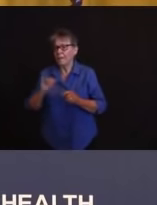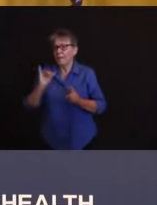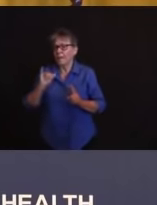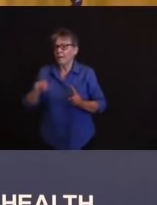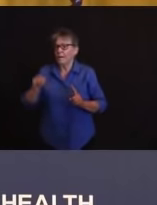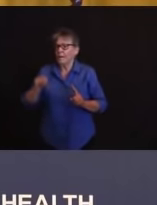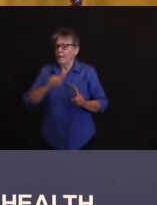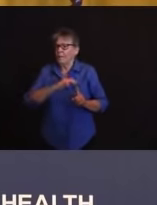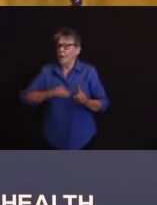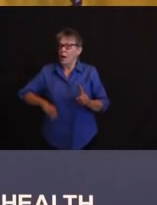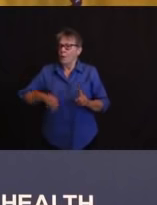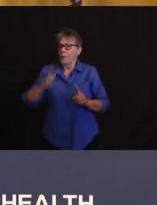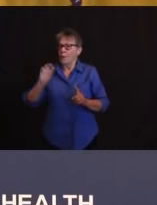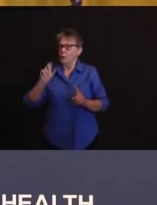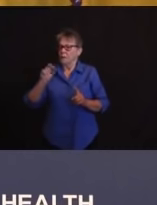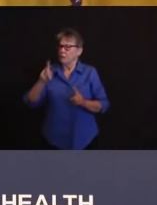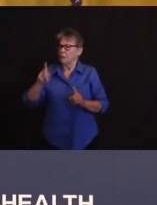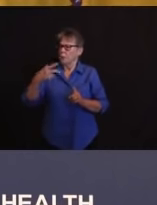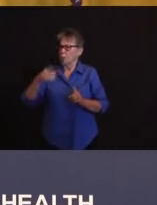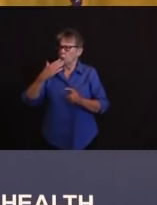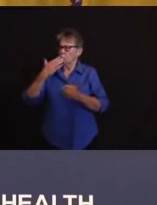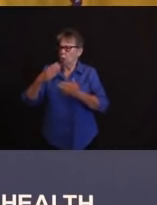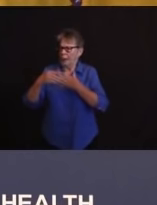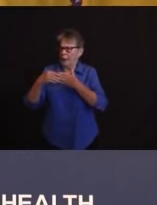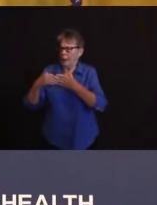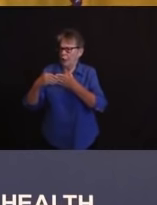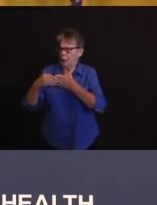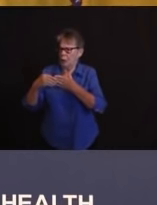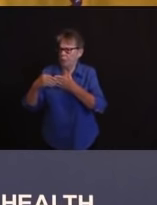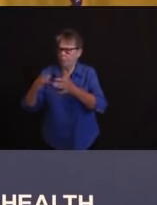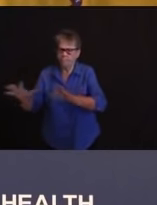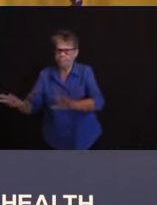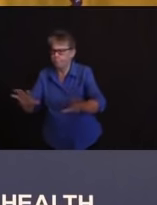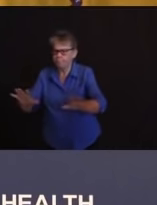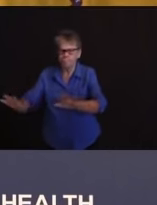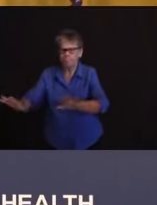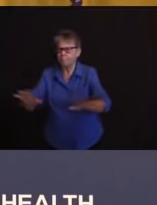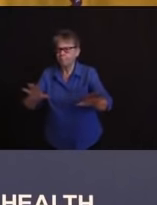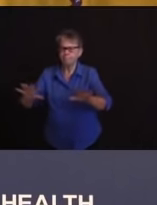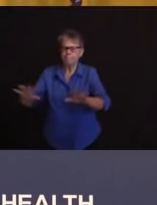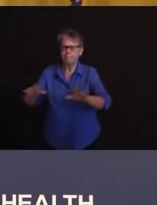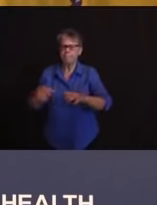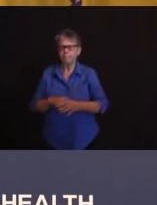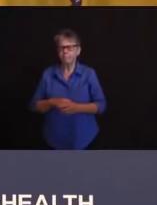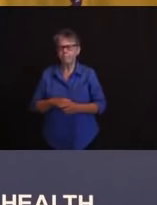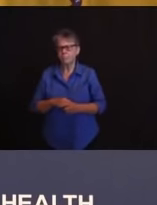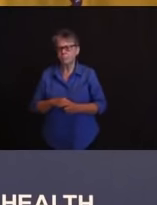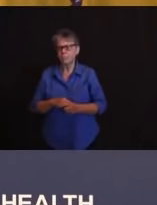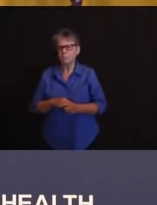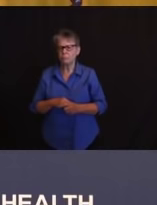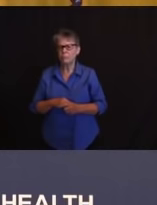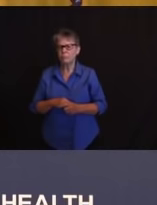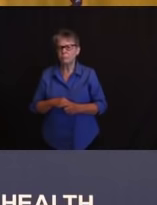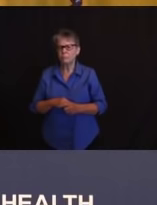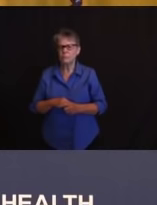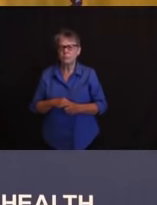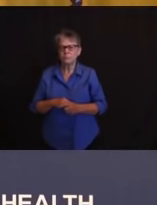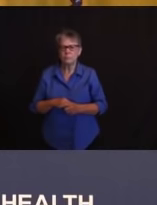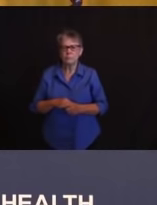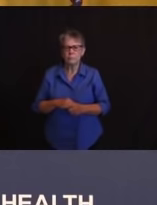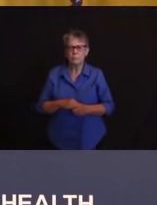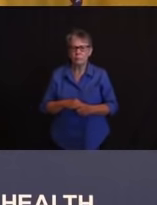Maybe preempting a question, I also reached out this morning to some officials in my county, Tom Arnone, who's a